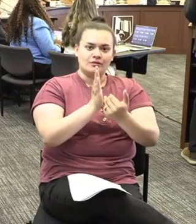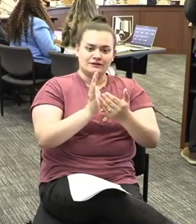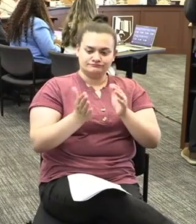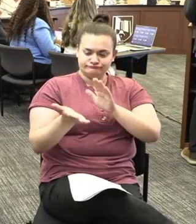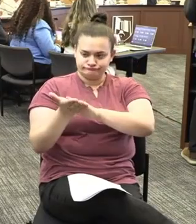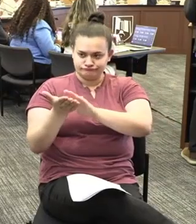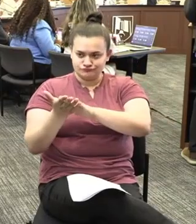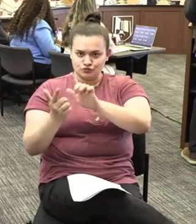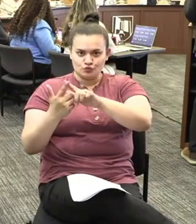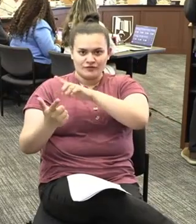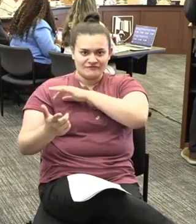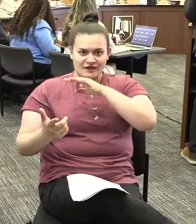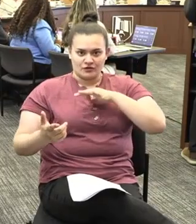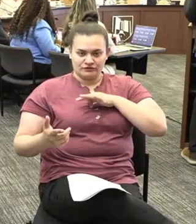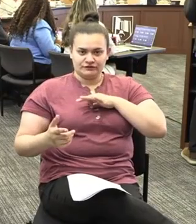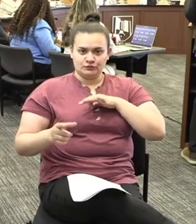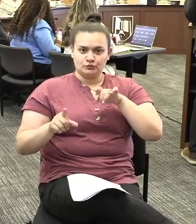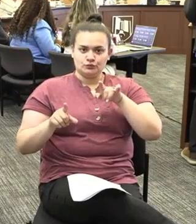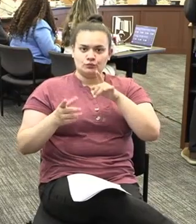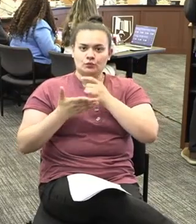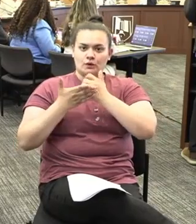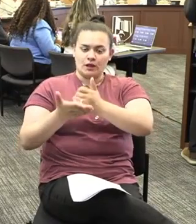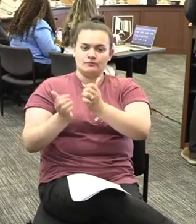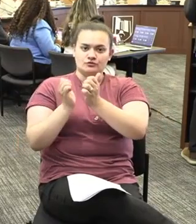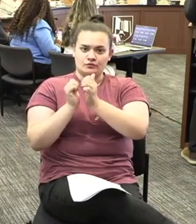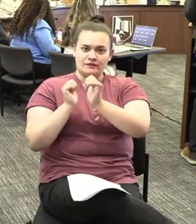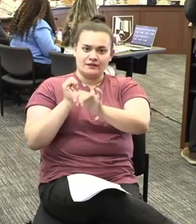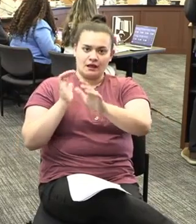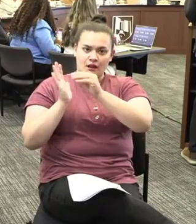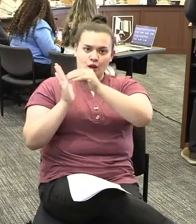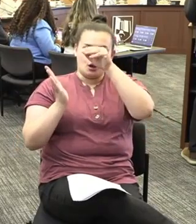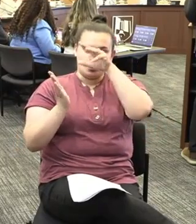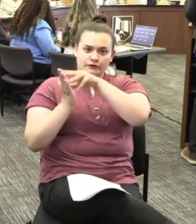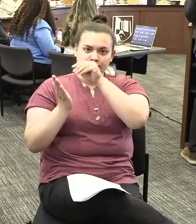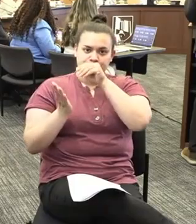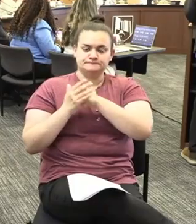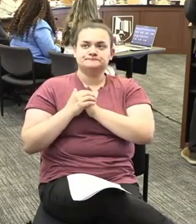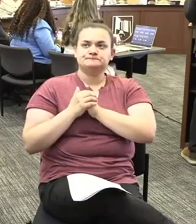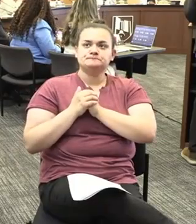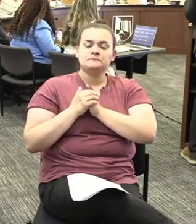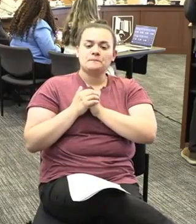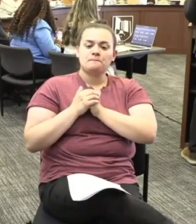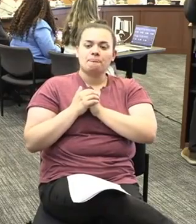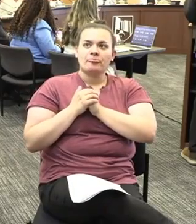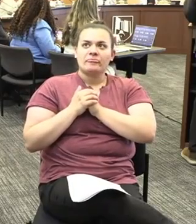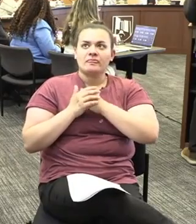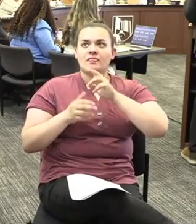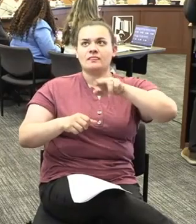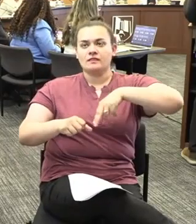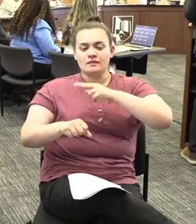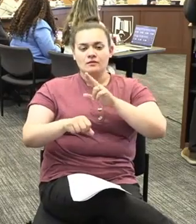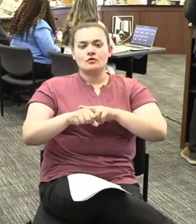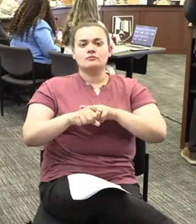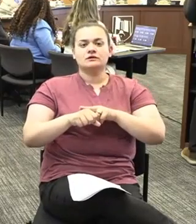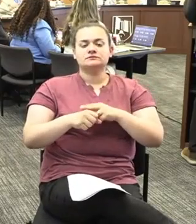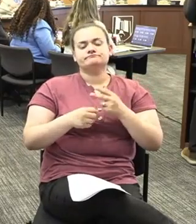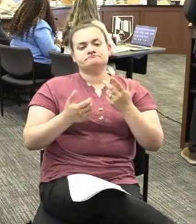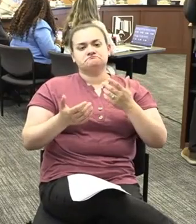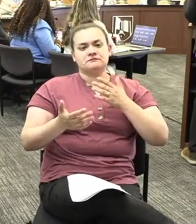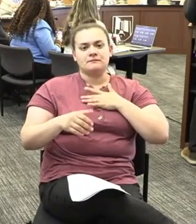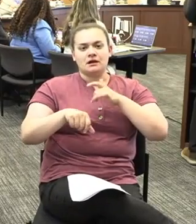faculty members who facilitated that learning. You know, normally I spend a fair amount of time talking about